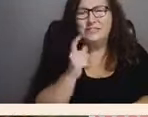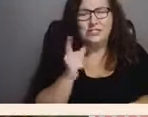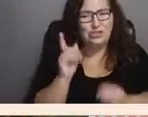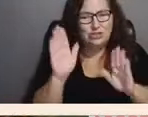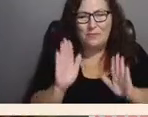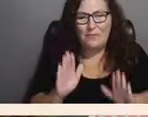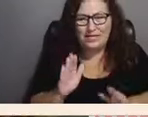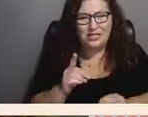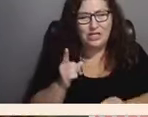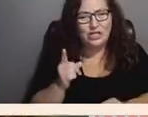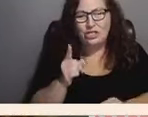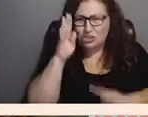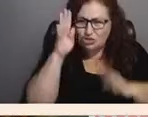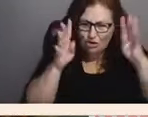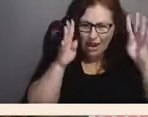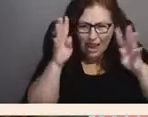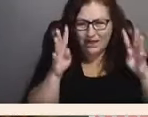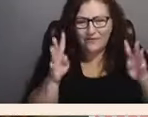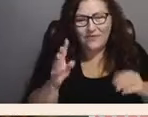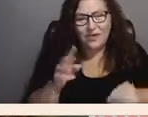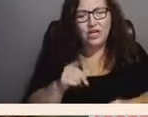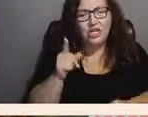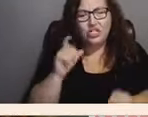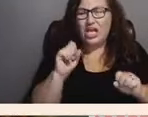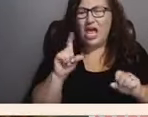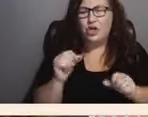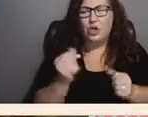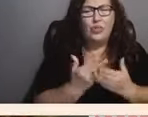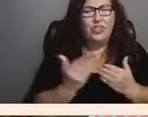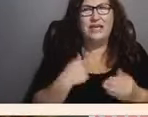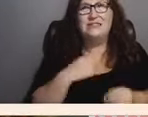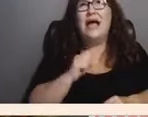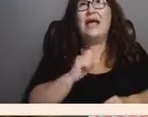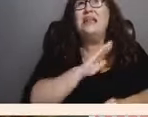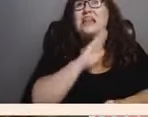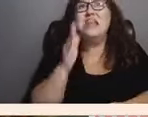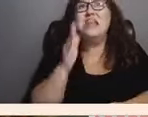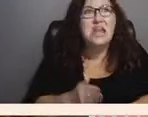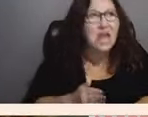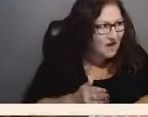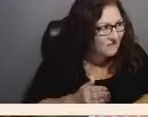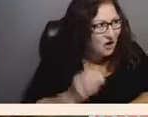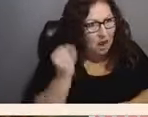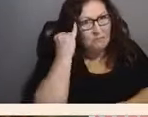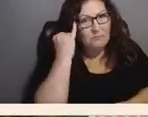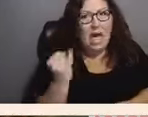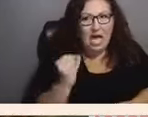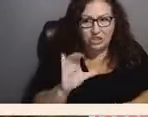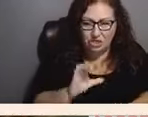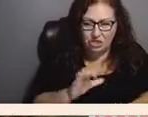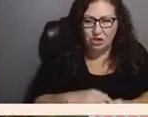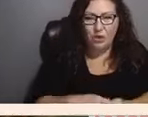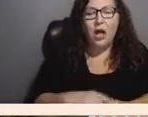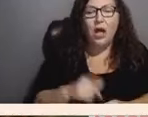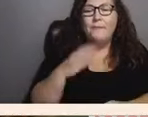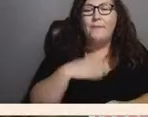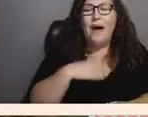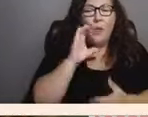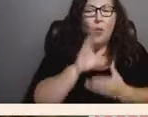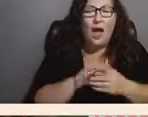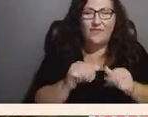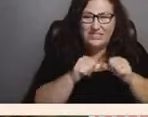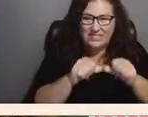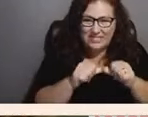is creative. My wife can do things that I can never fathom, my individual. My wife is a sustaining force